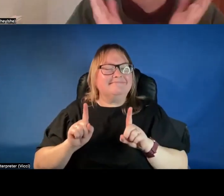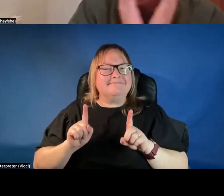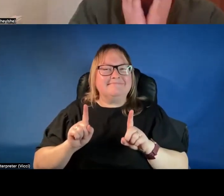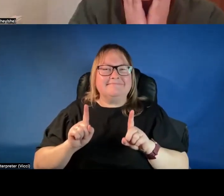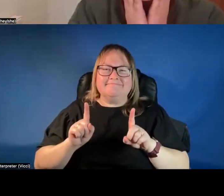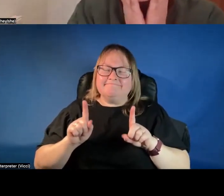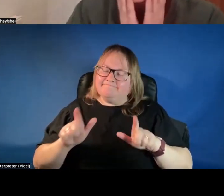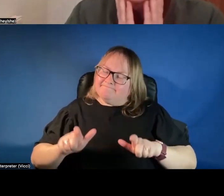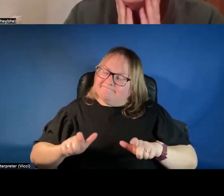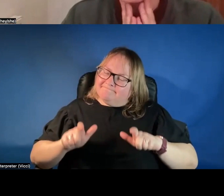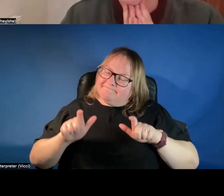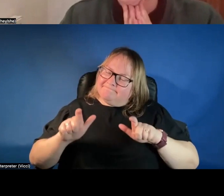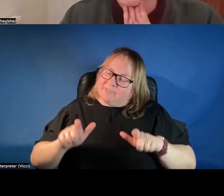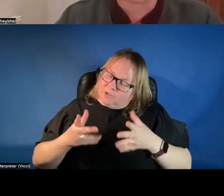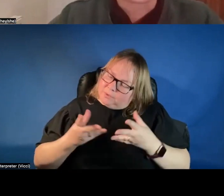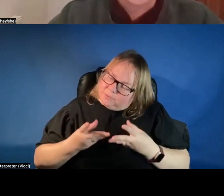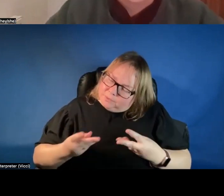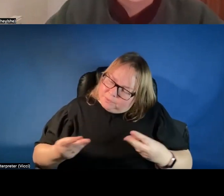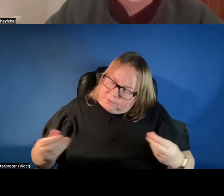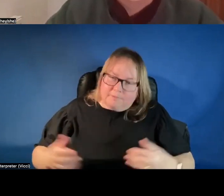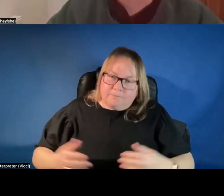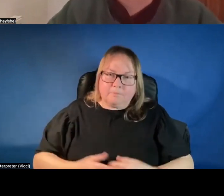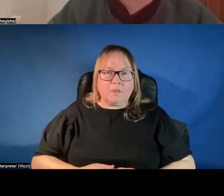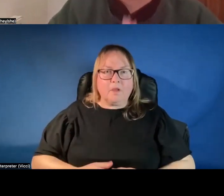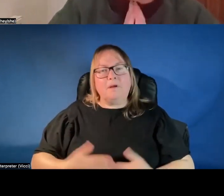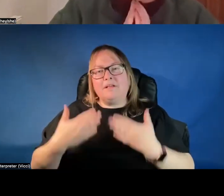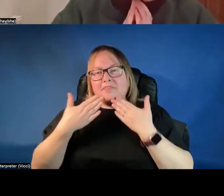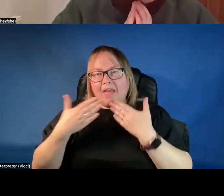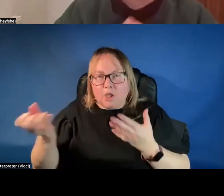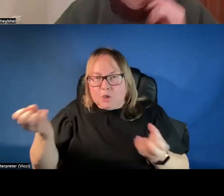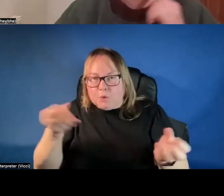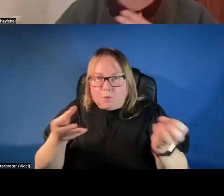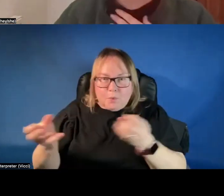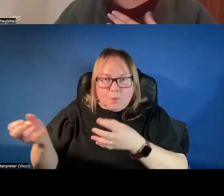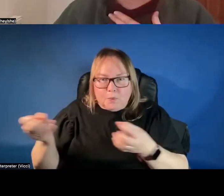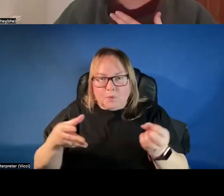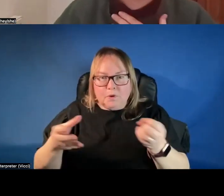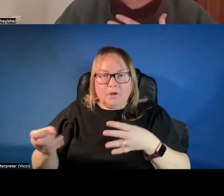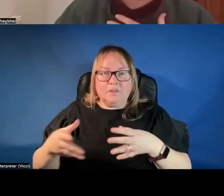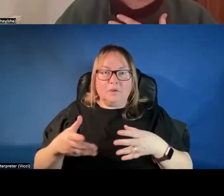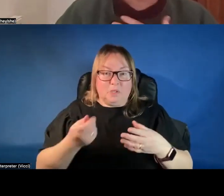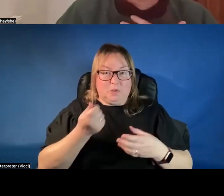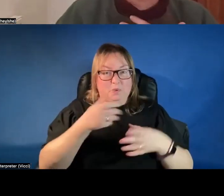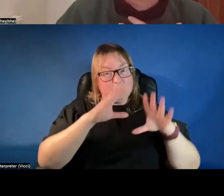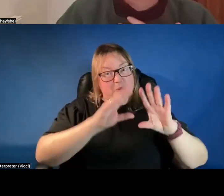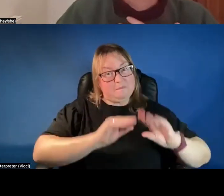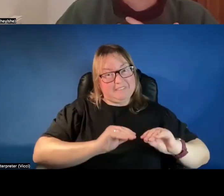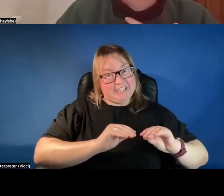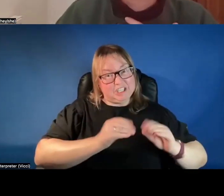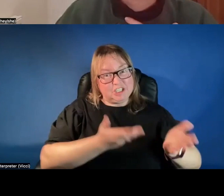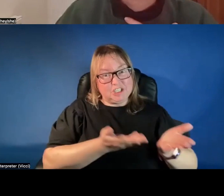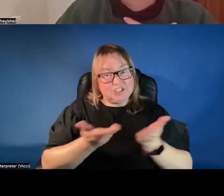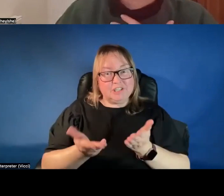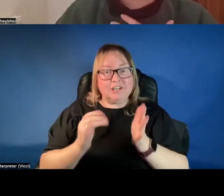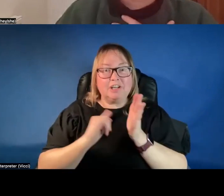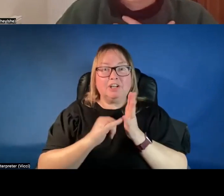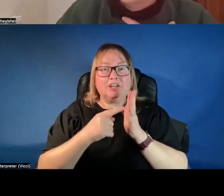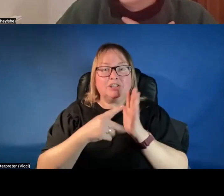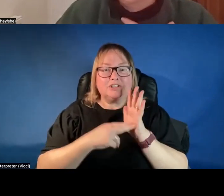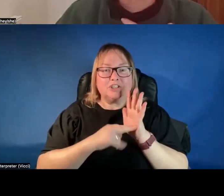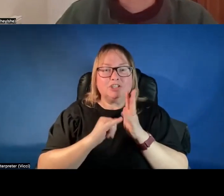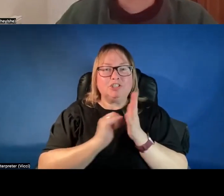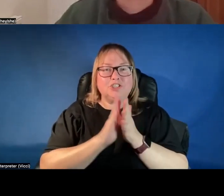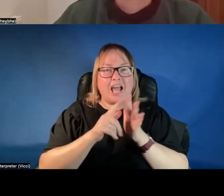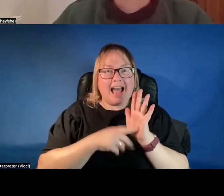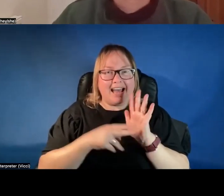But yeah, thank you all so much. We're coming to the end now, so I'll hand back to Sunshine. Hi. Oh, thank you